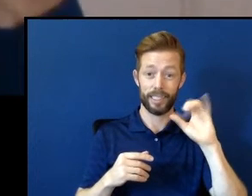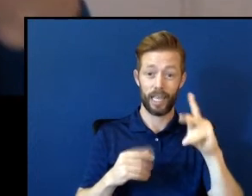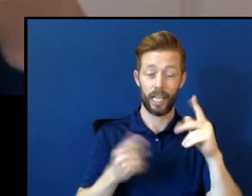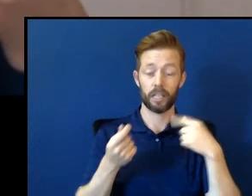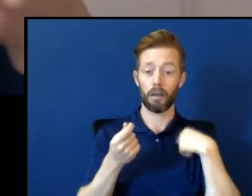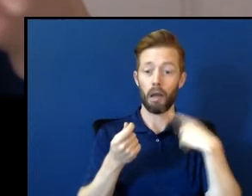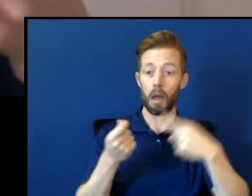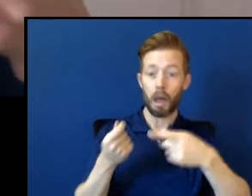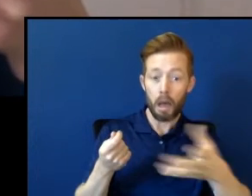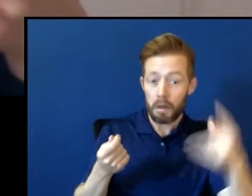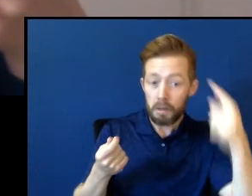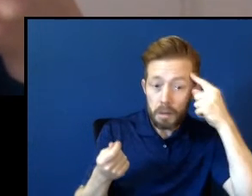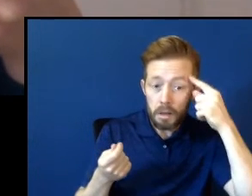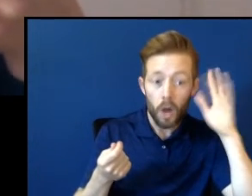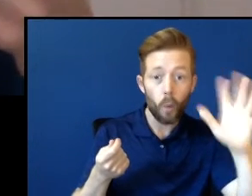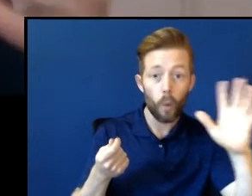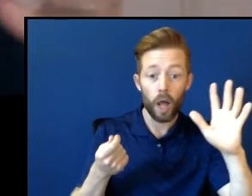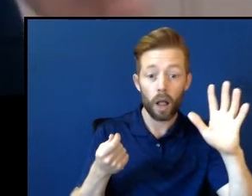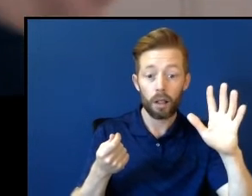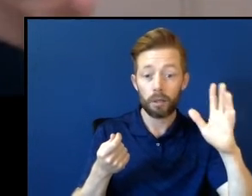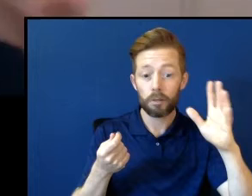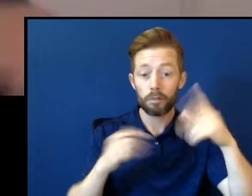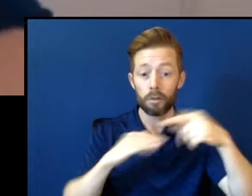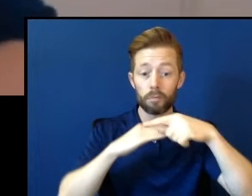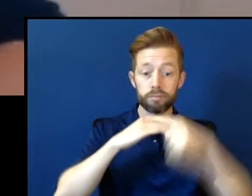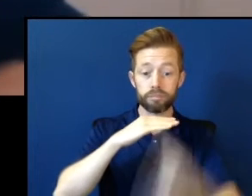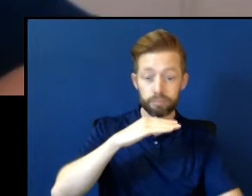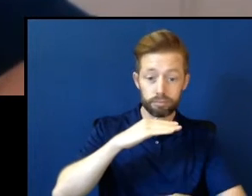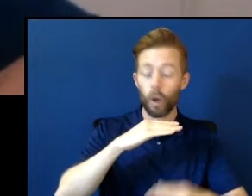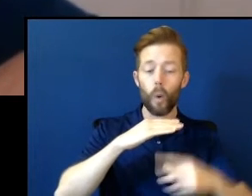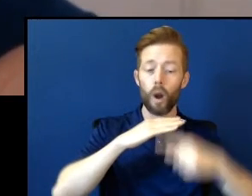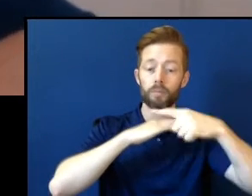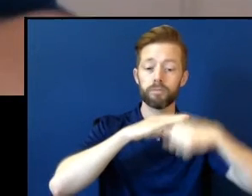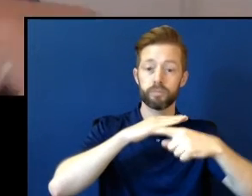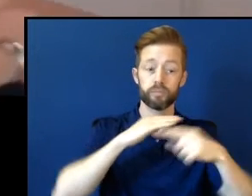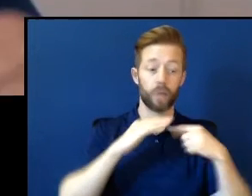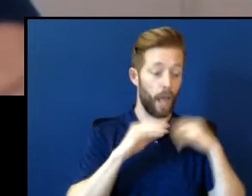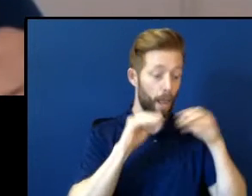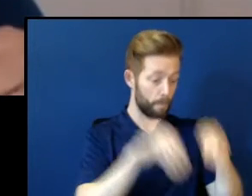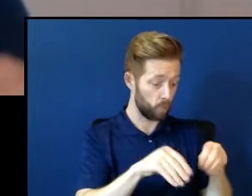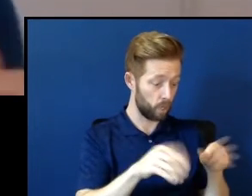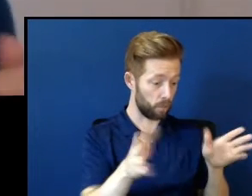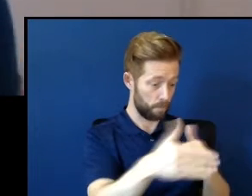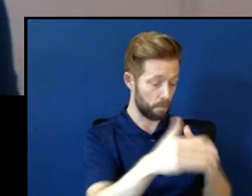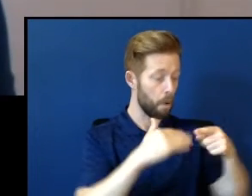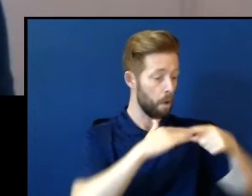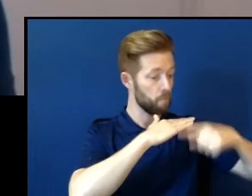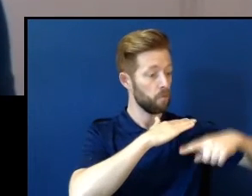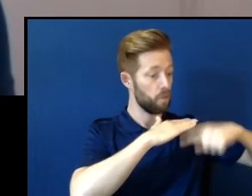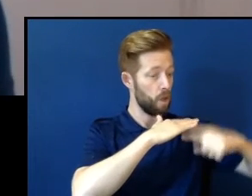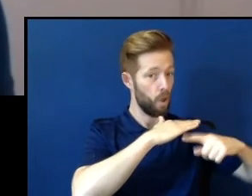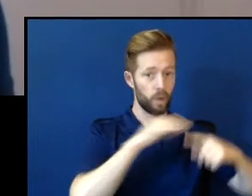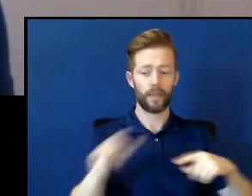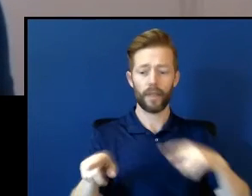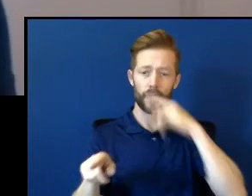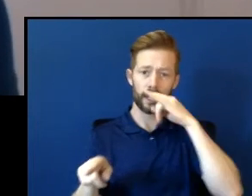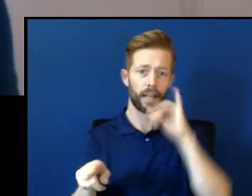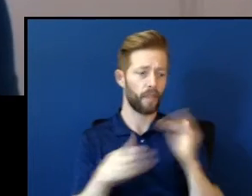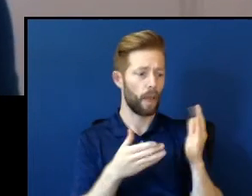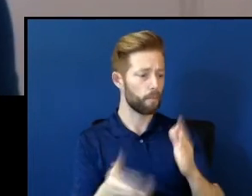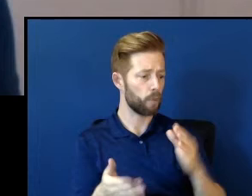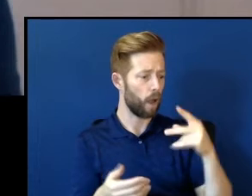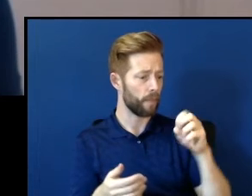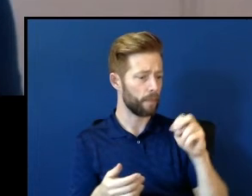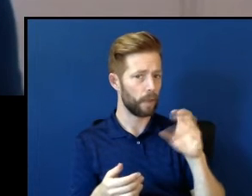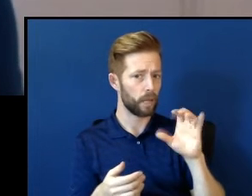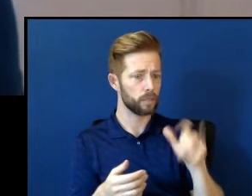do? Do you think this will sink or float? And I put it in my bin and it floated. And then the child who brought the pencil was